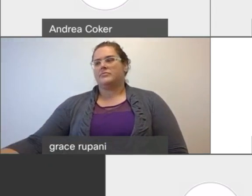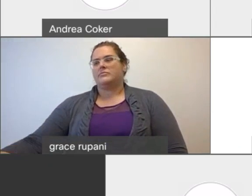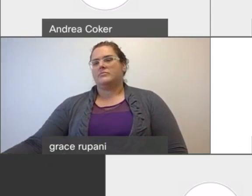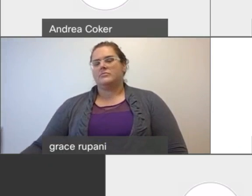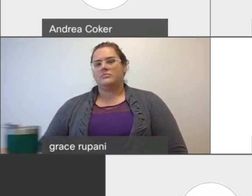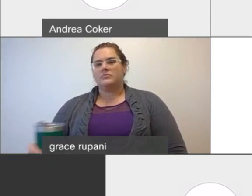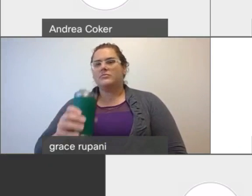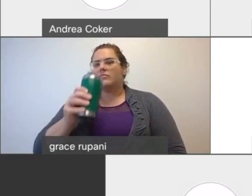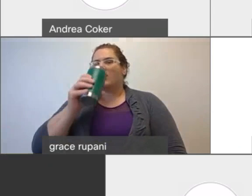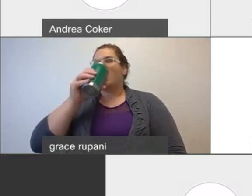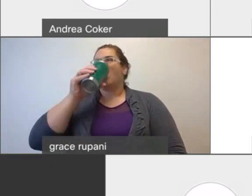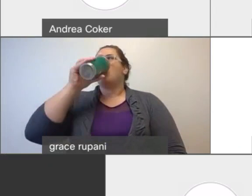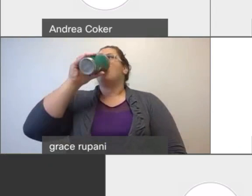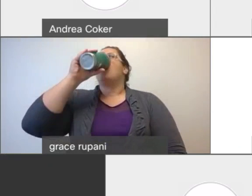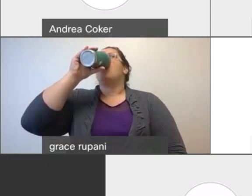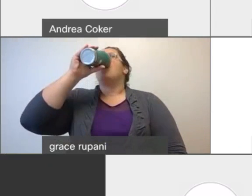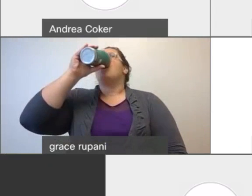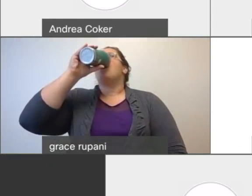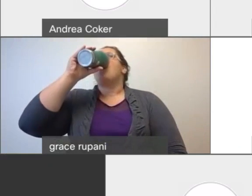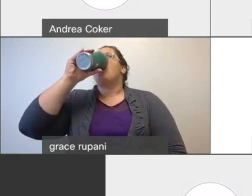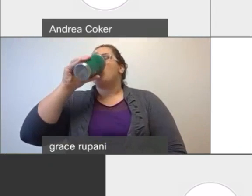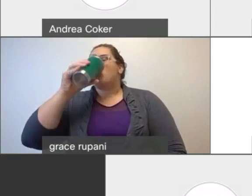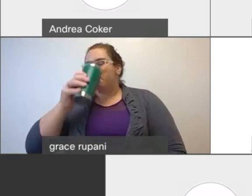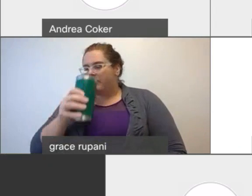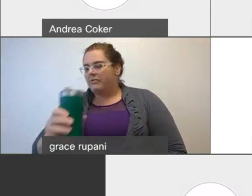Someone is asking if they can have a link for the new mayor's order.